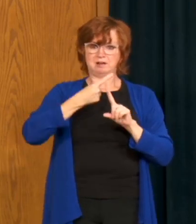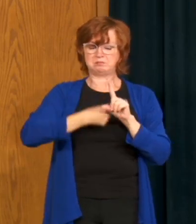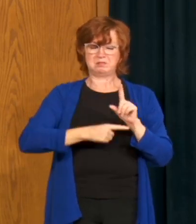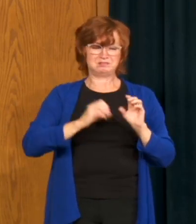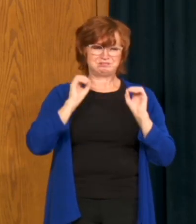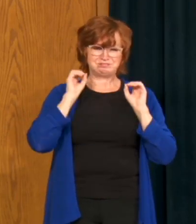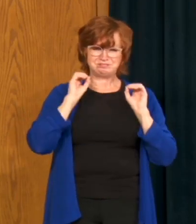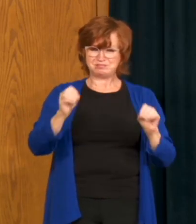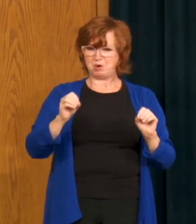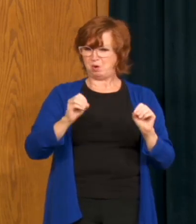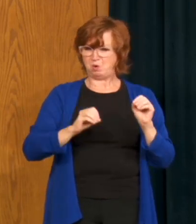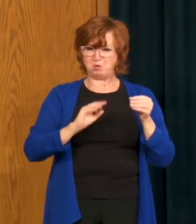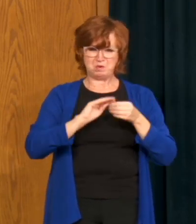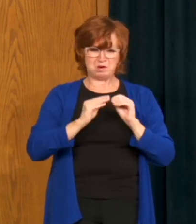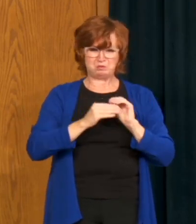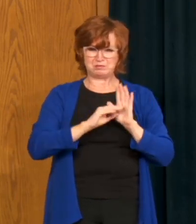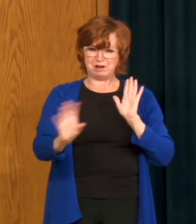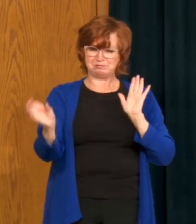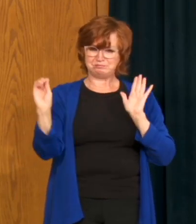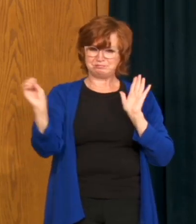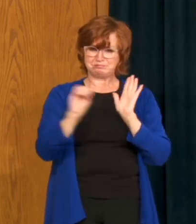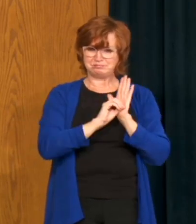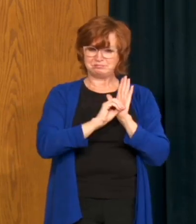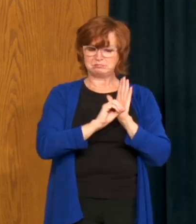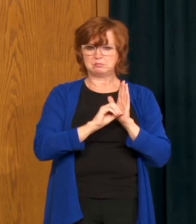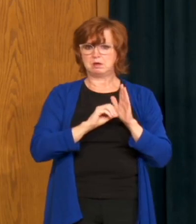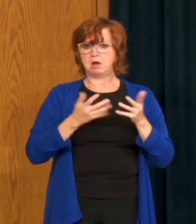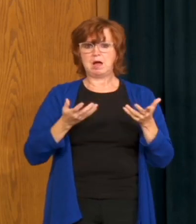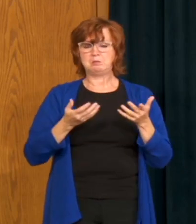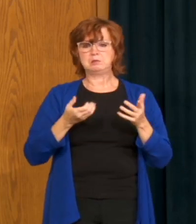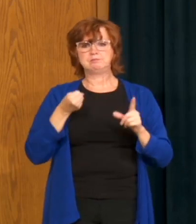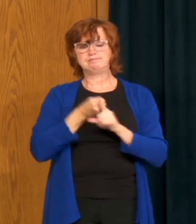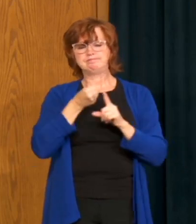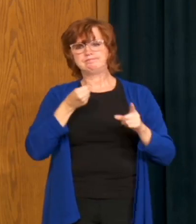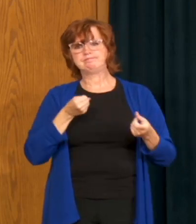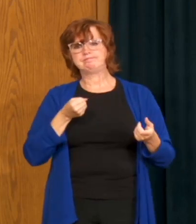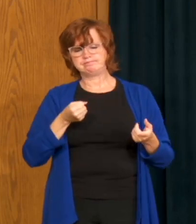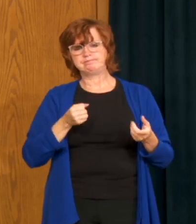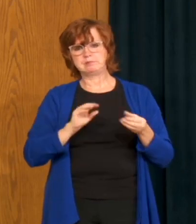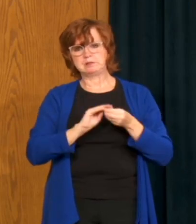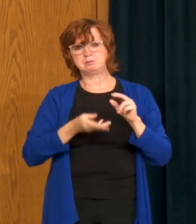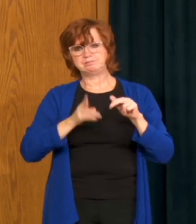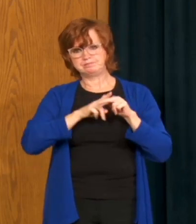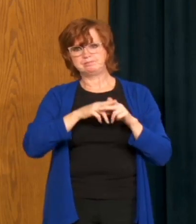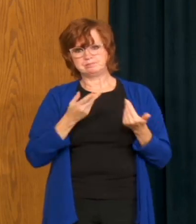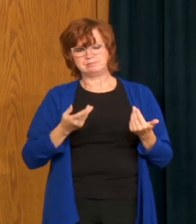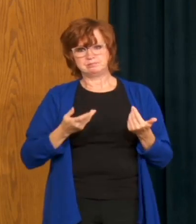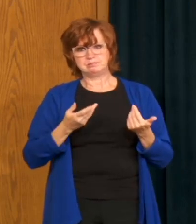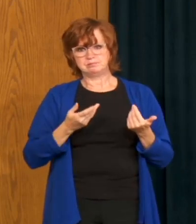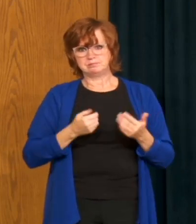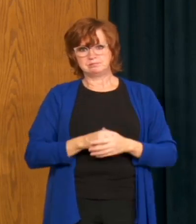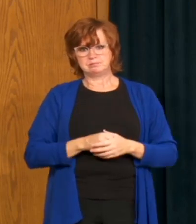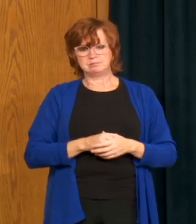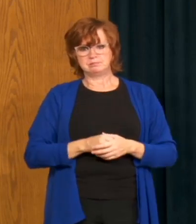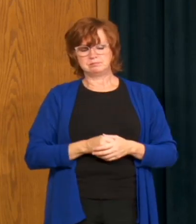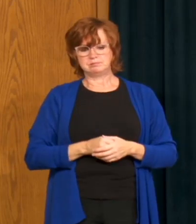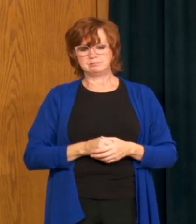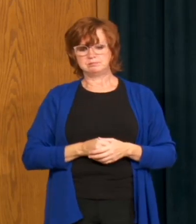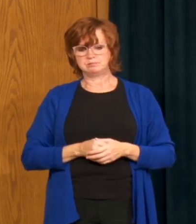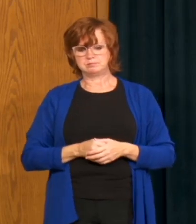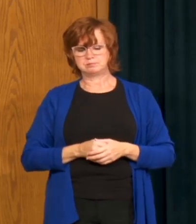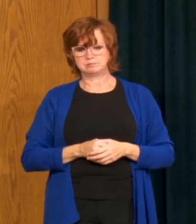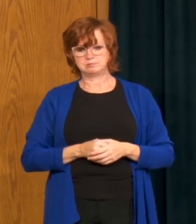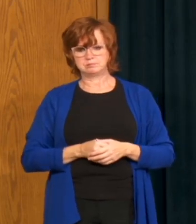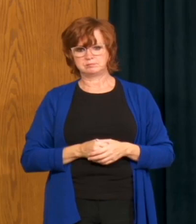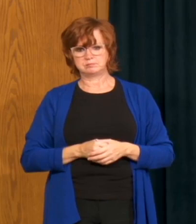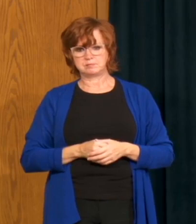living settings, but also in the surrounding communities. But again, actions that we all take can, in many cases, mitigate that transmission, which is what